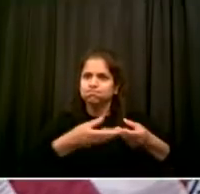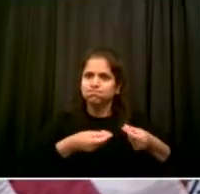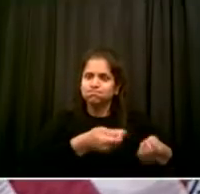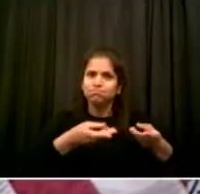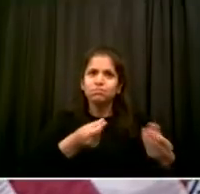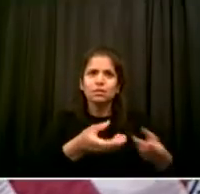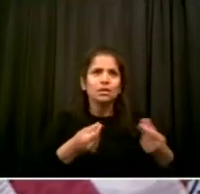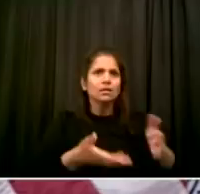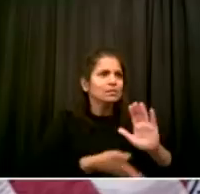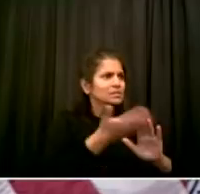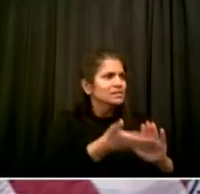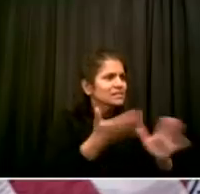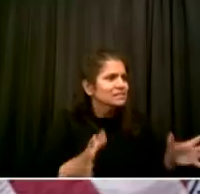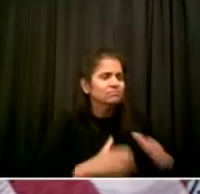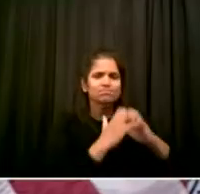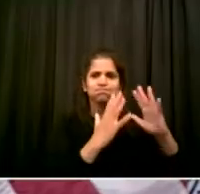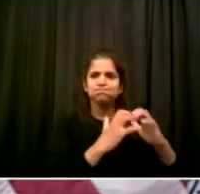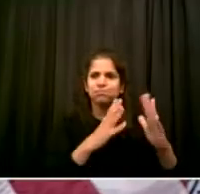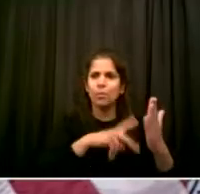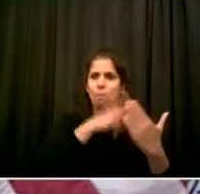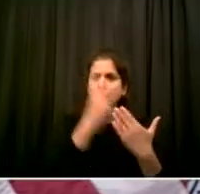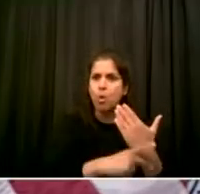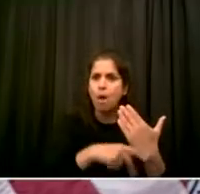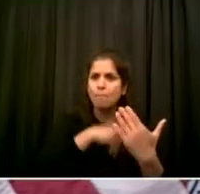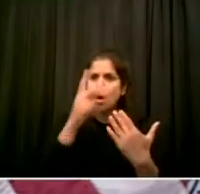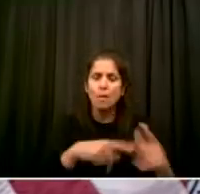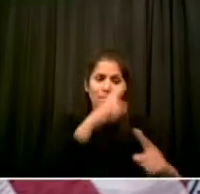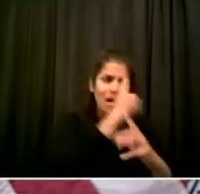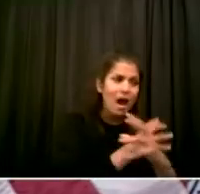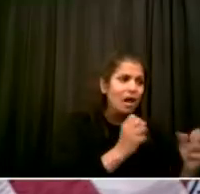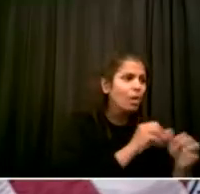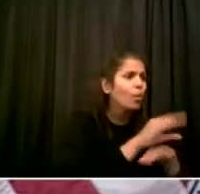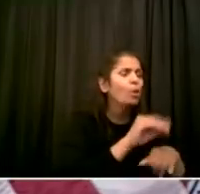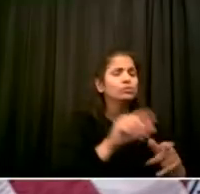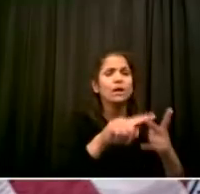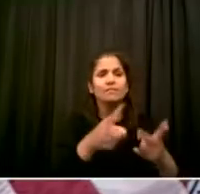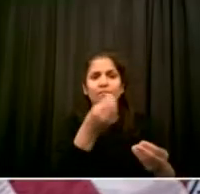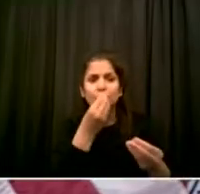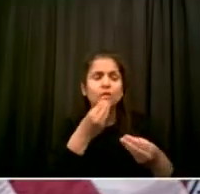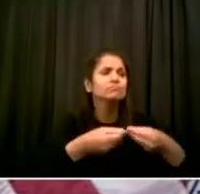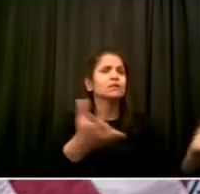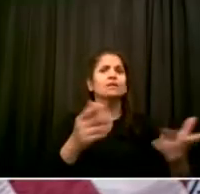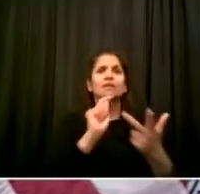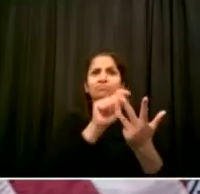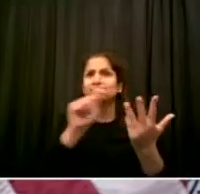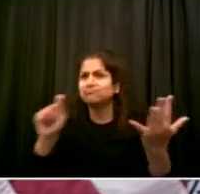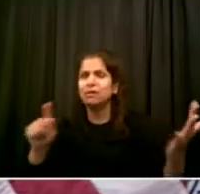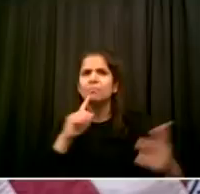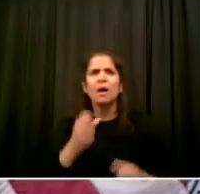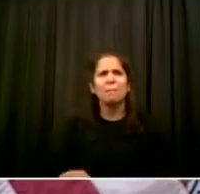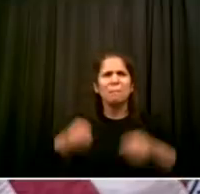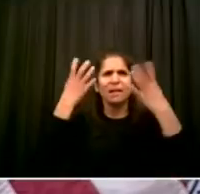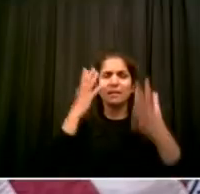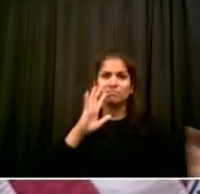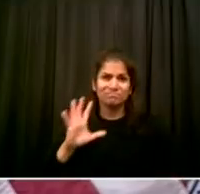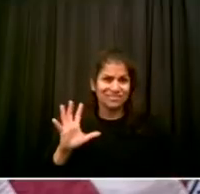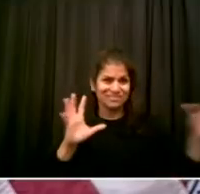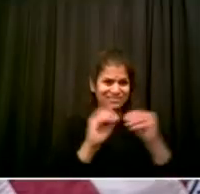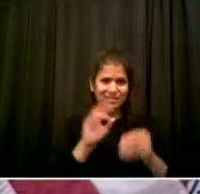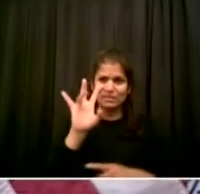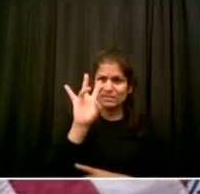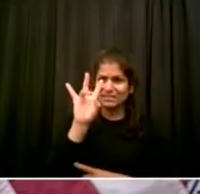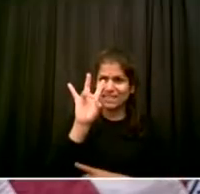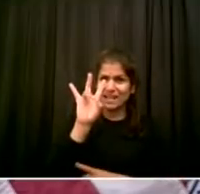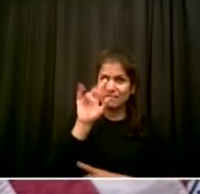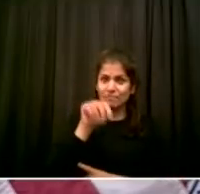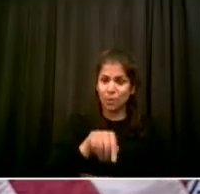had $7.4 billion in projected lost revenue because, of course, the economy is not functioning the way it normally does. And that's taking